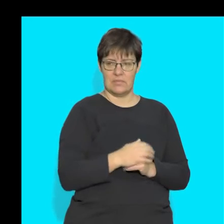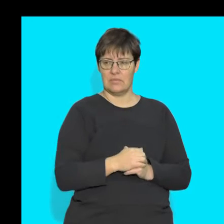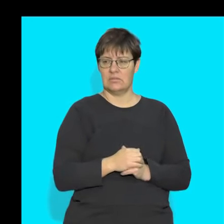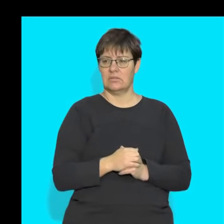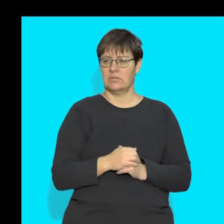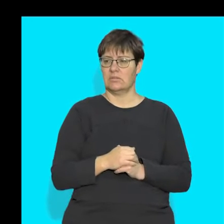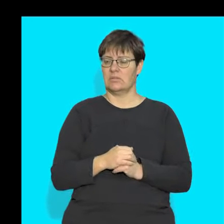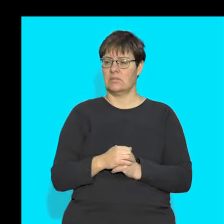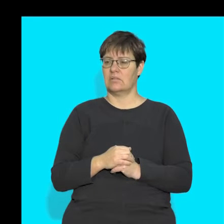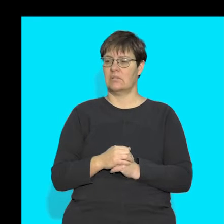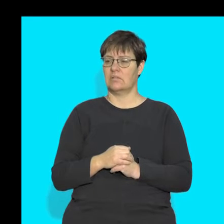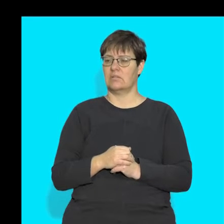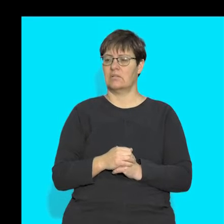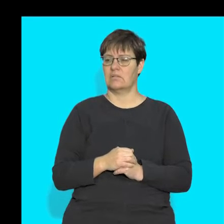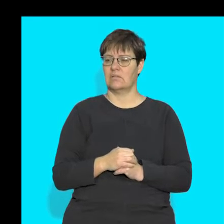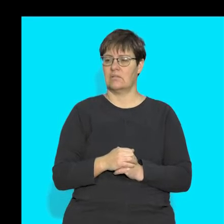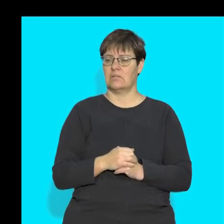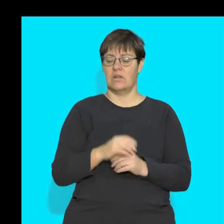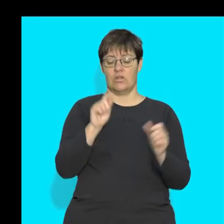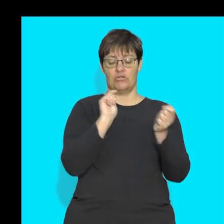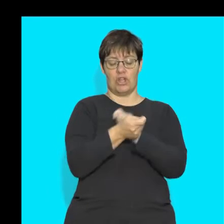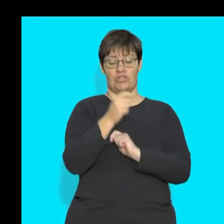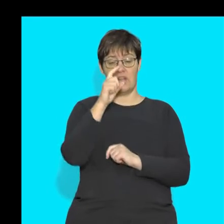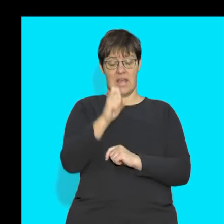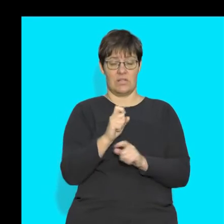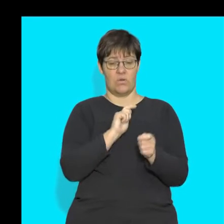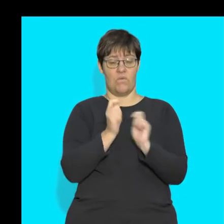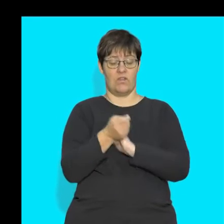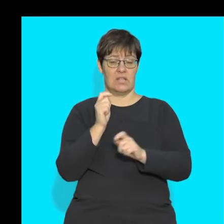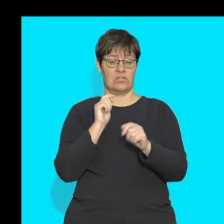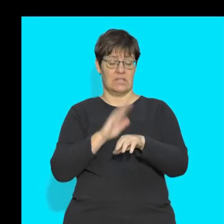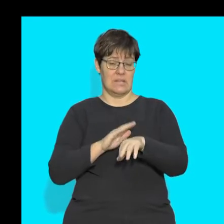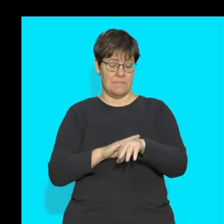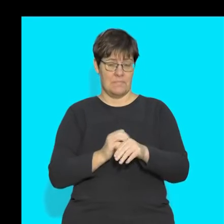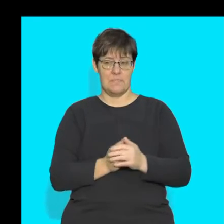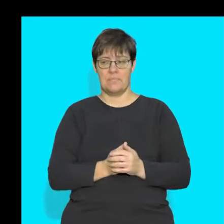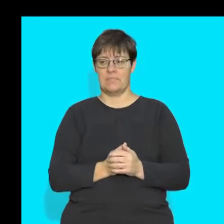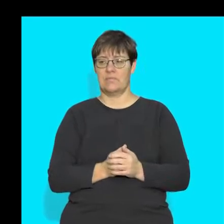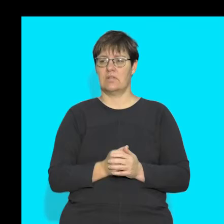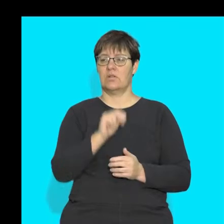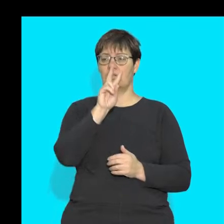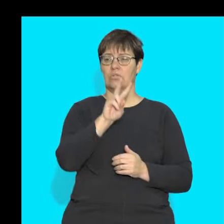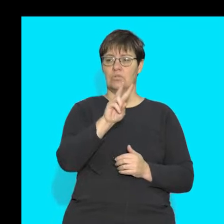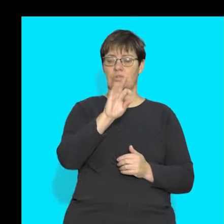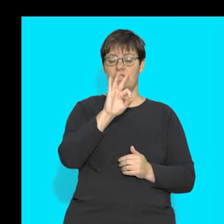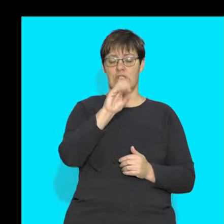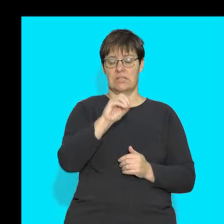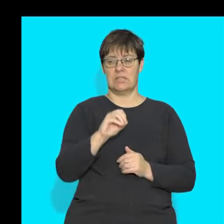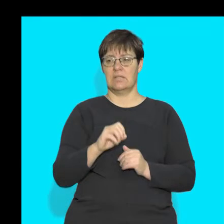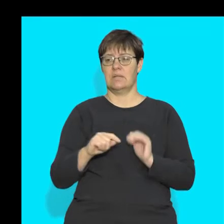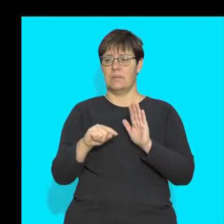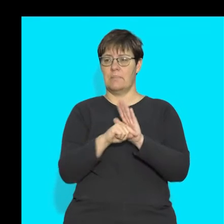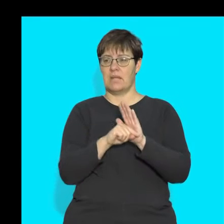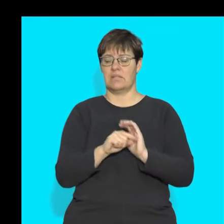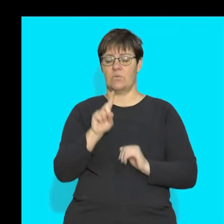important. Changing x over changing time. So it's 230